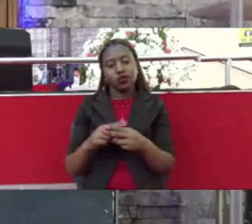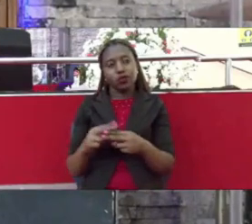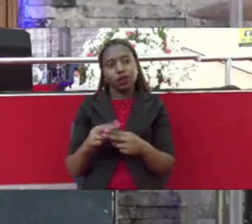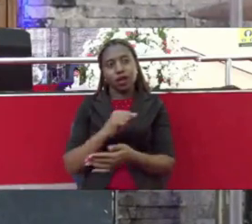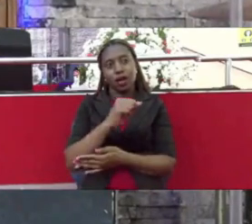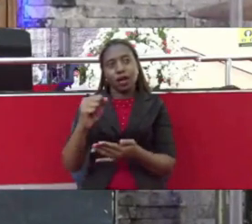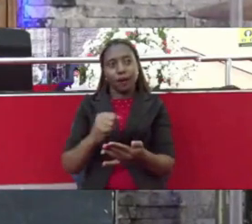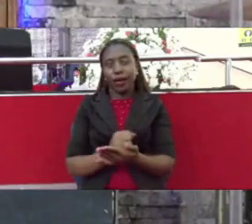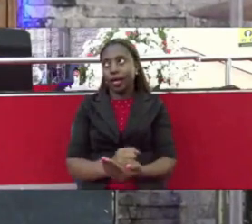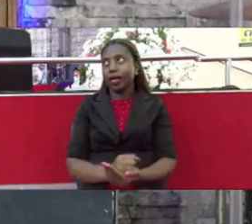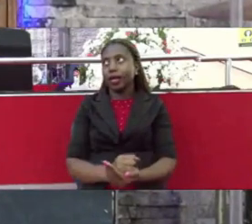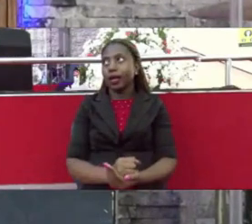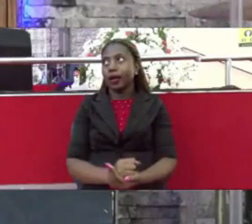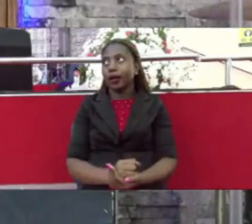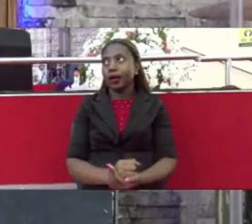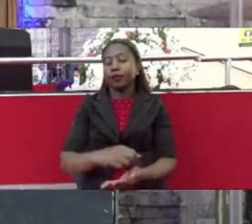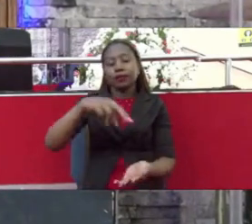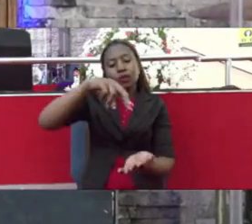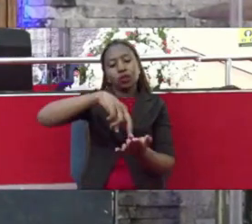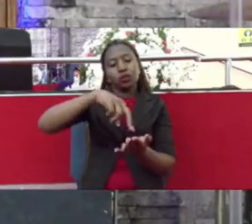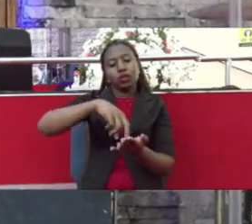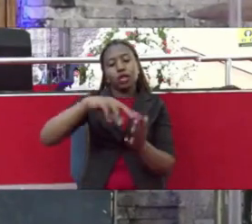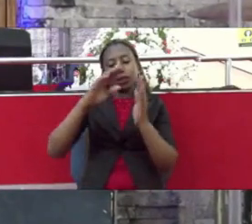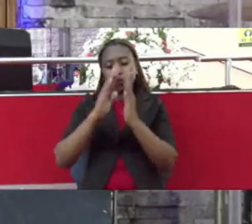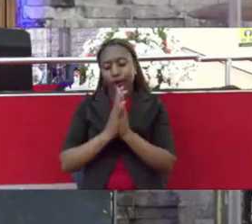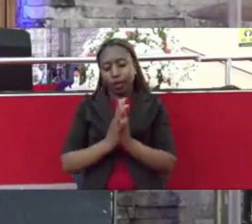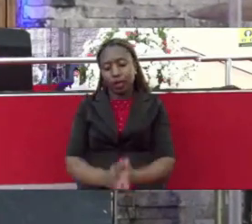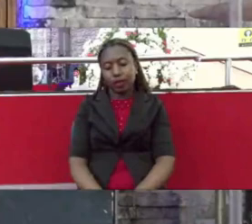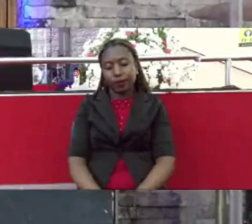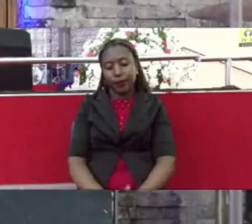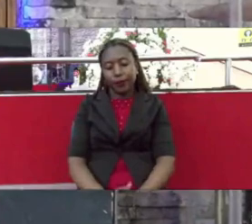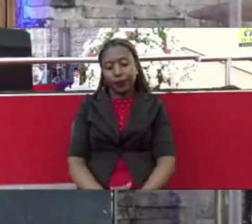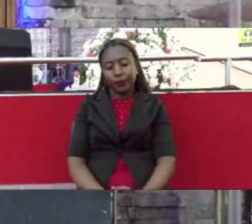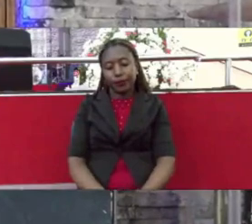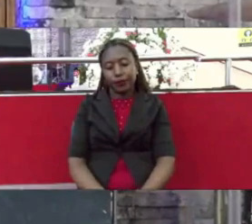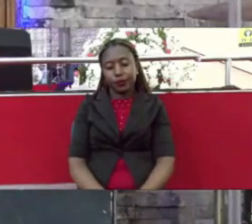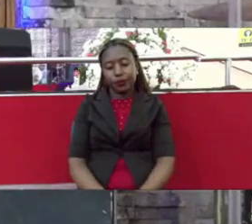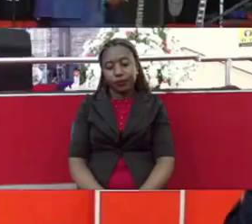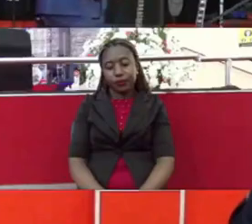Amen. Amen. Shall we stand up as we pray? Wacha tusimame ili tuweze kuomba.